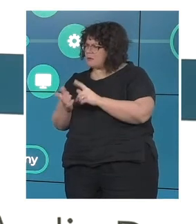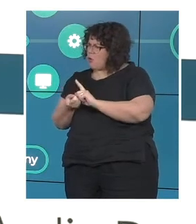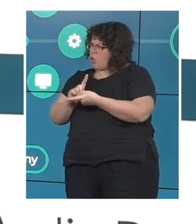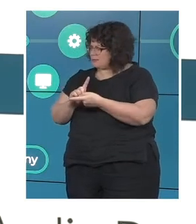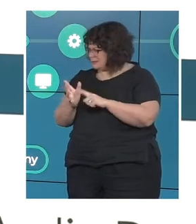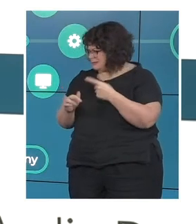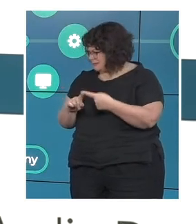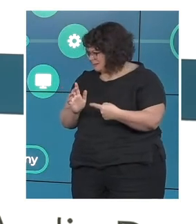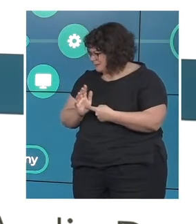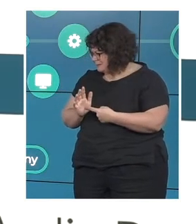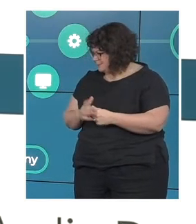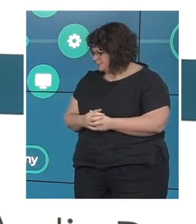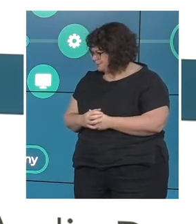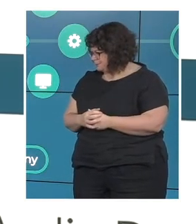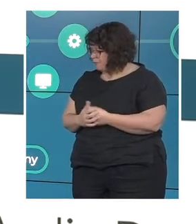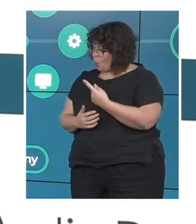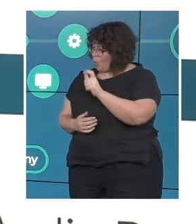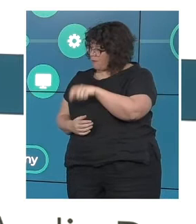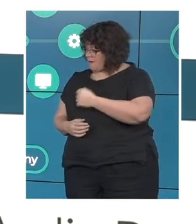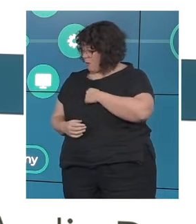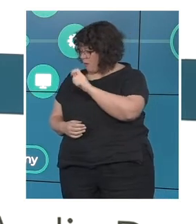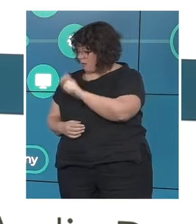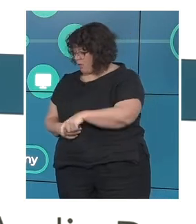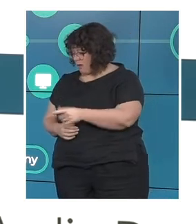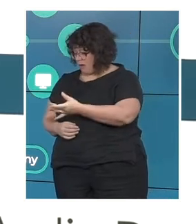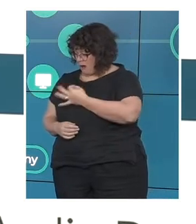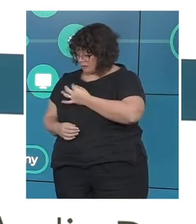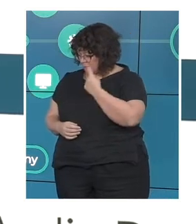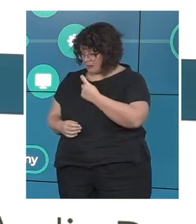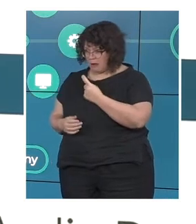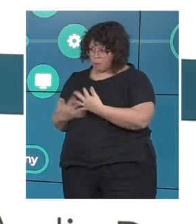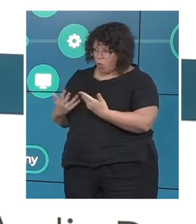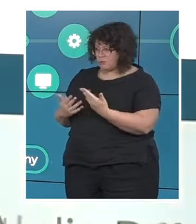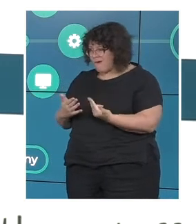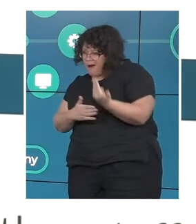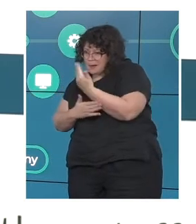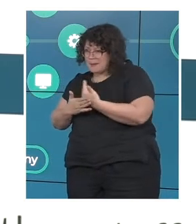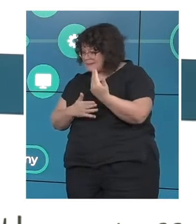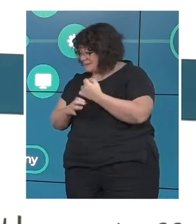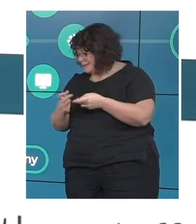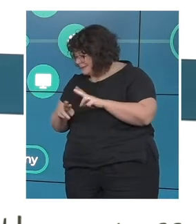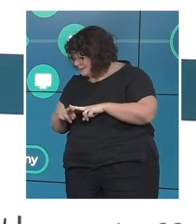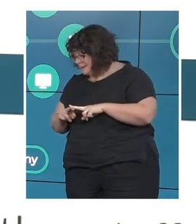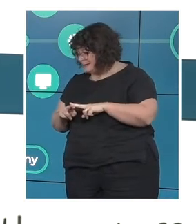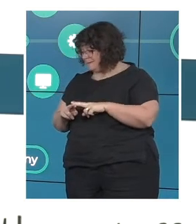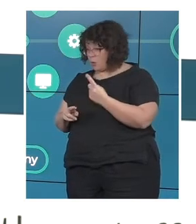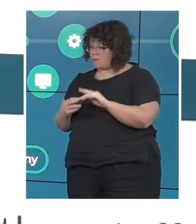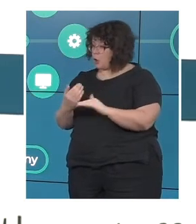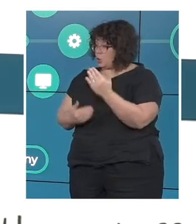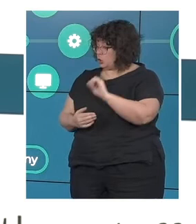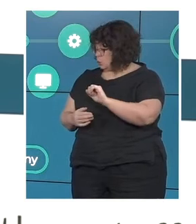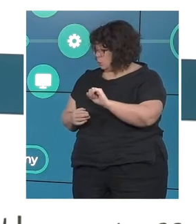on one of their news sites, but obviously our clients are all public sector organisations, and we sort of advised them. I don't think that's the best